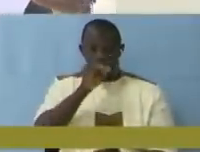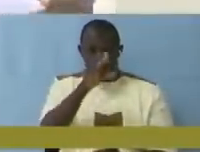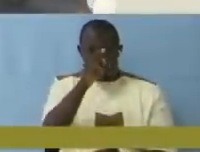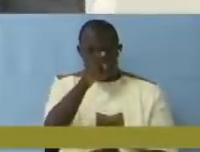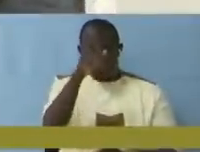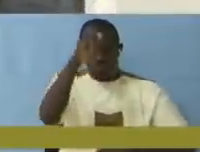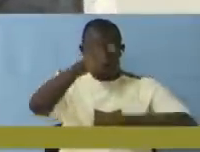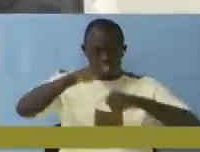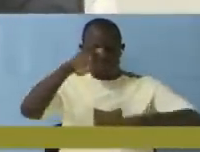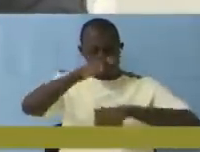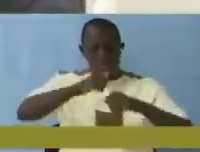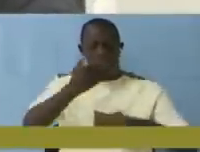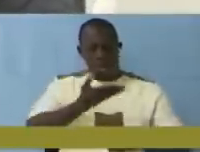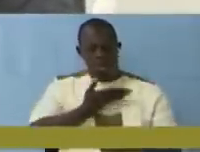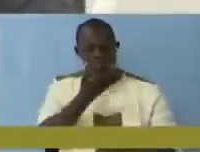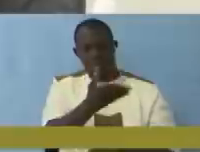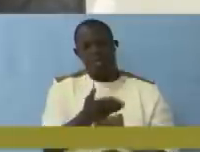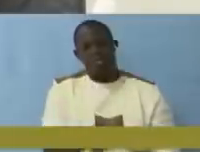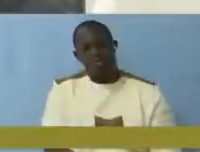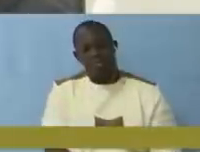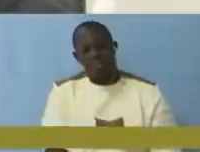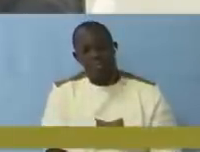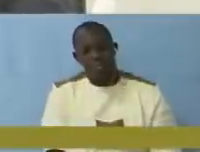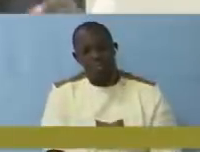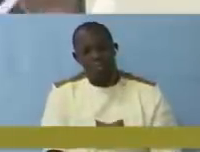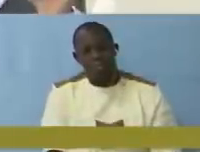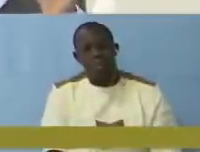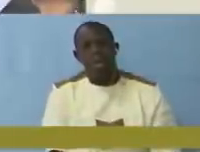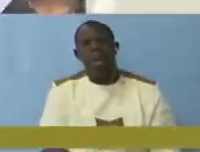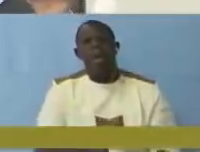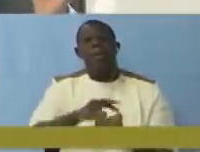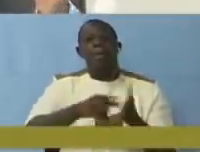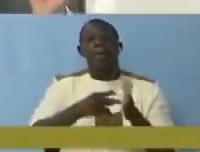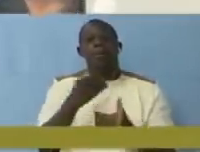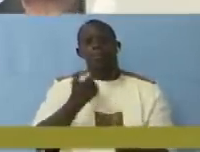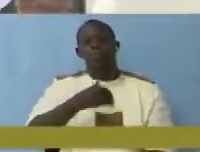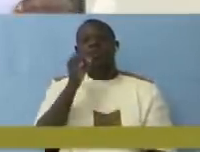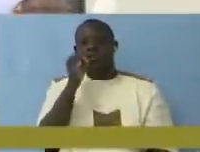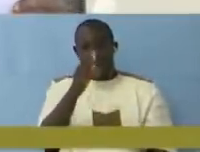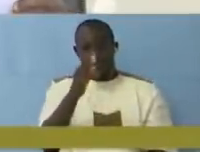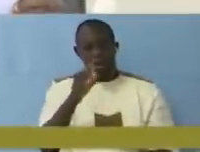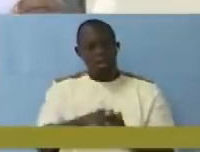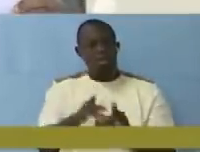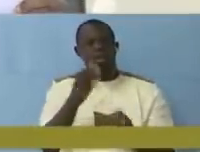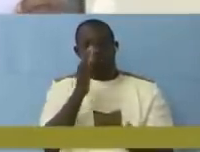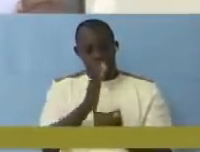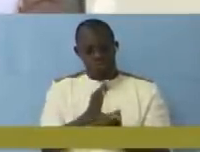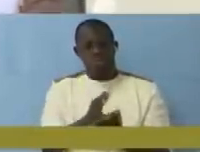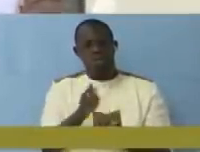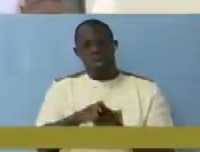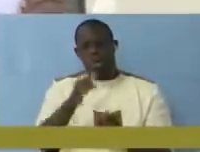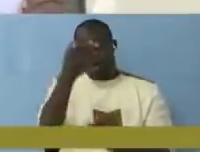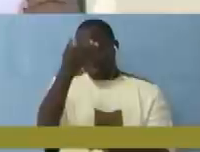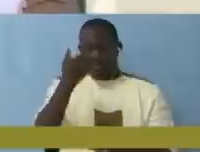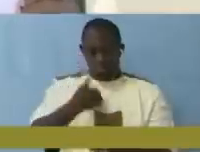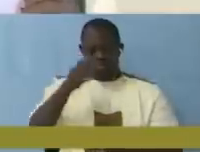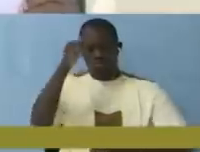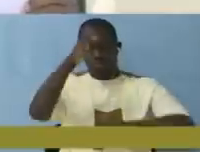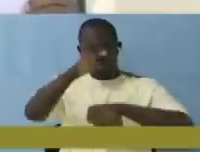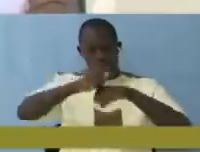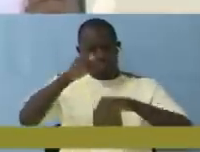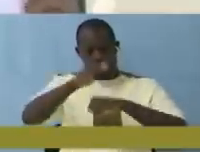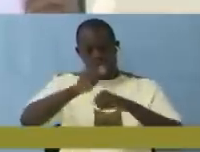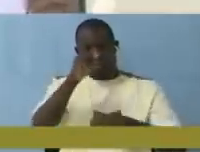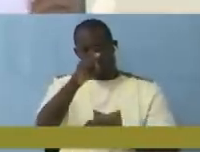ye tajiri No, I said it is claimed that you tortured 9 people. Yeah. Bachamba Jalo, Seni Fai,